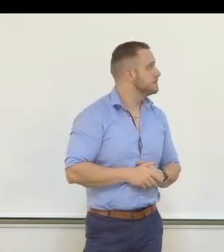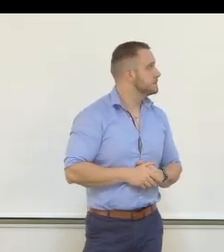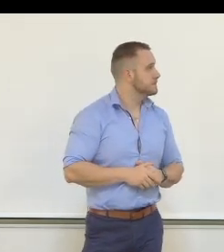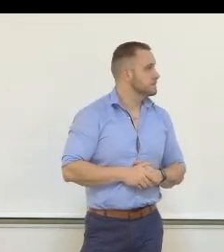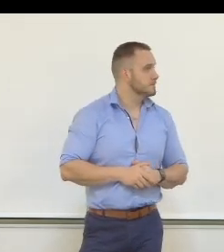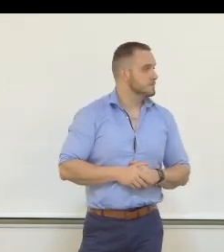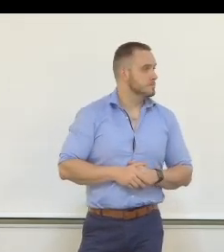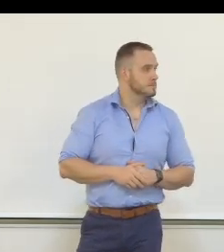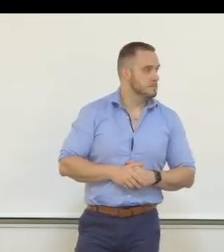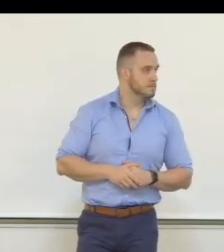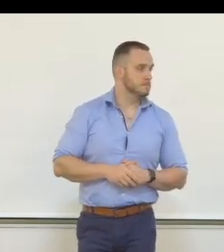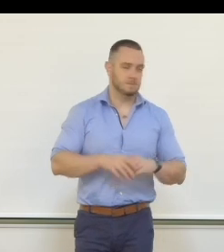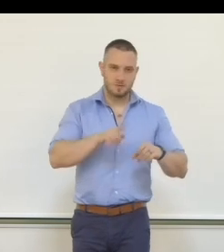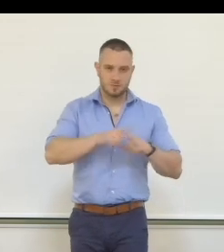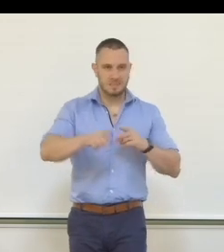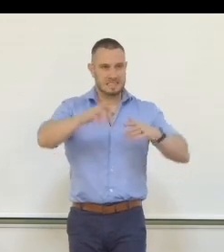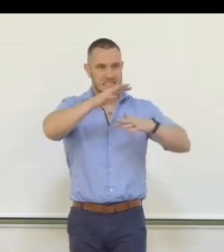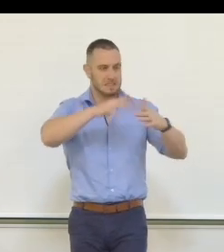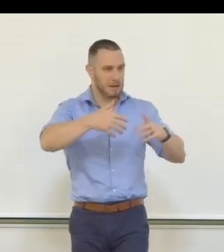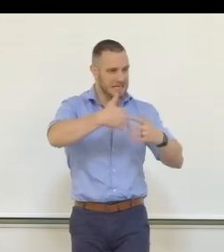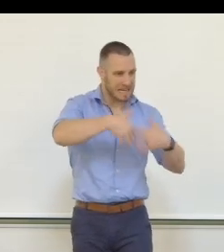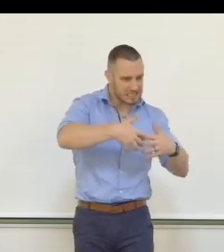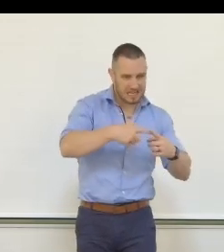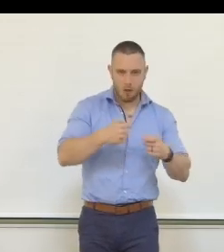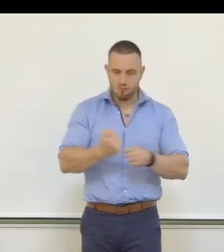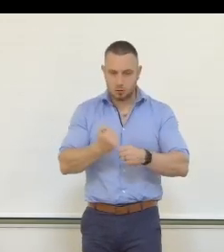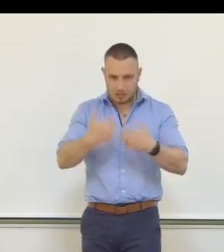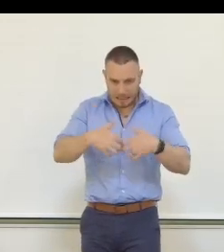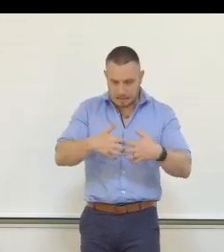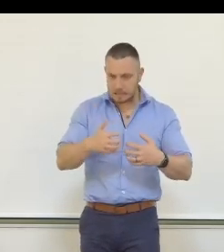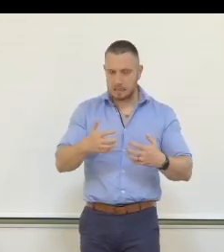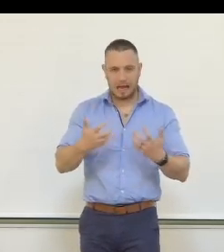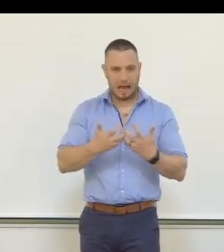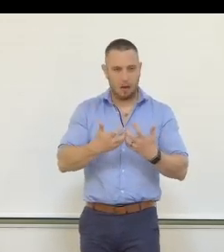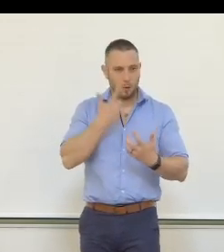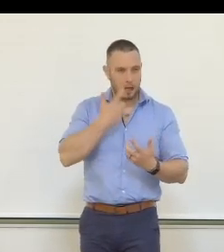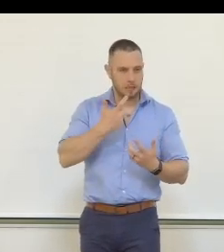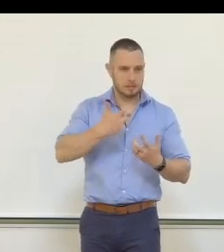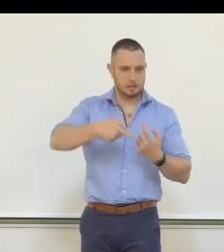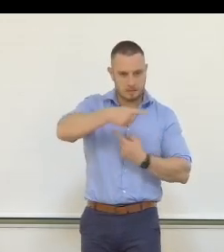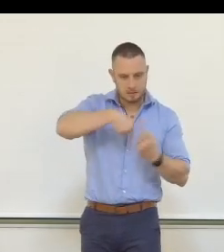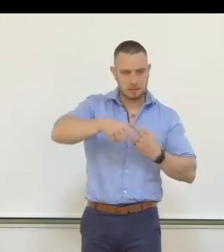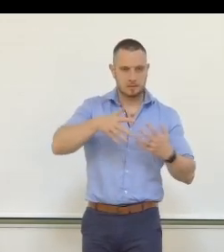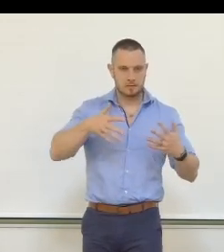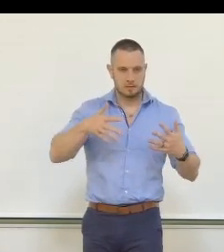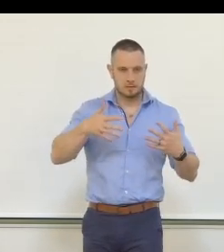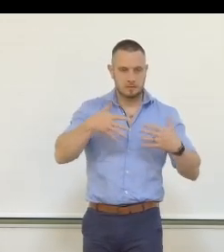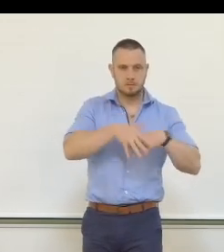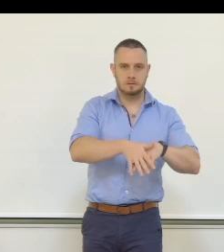putting together space engineering, production engineering, to maybe revolutionize